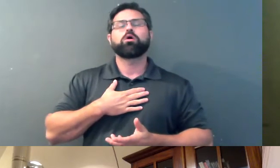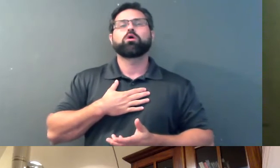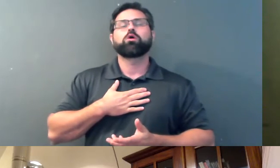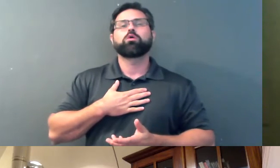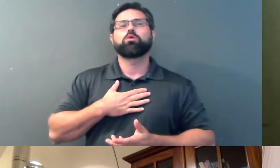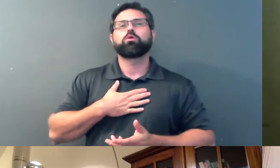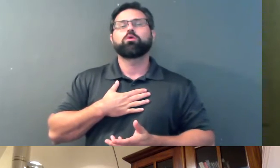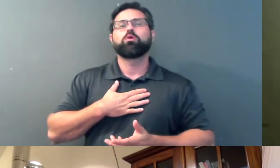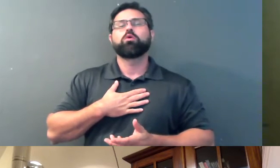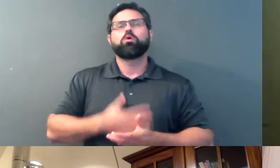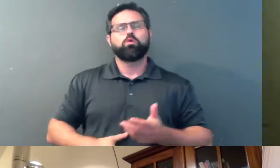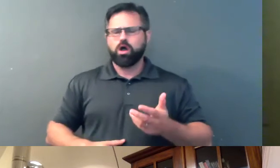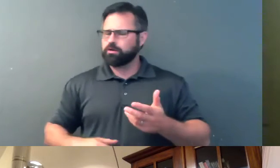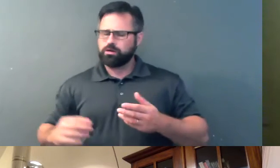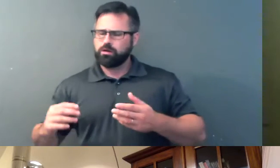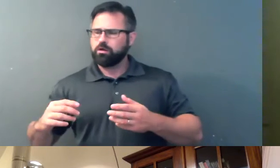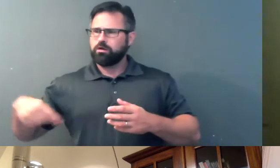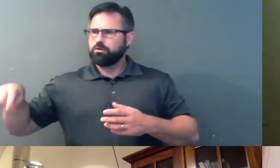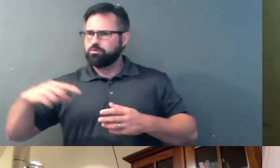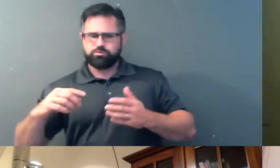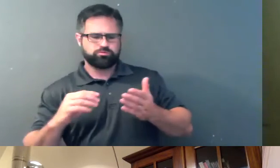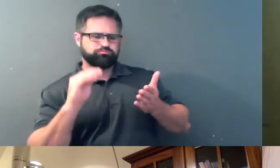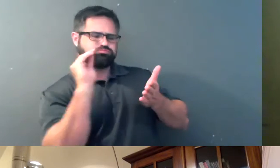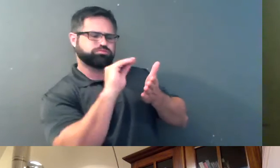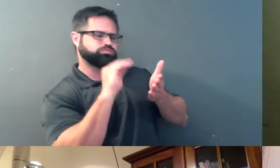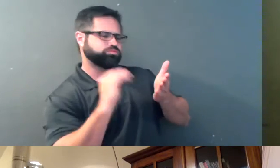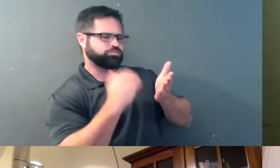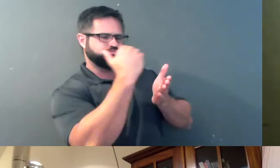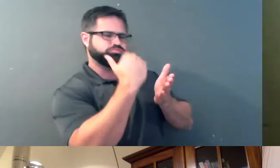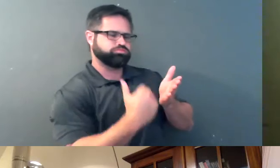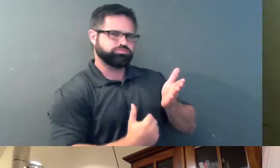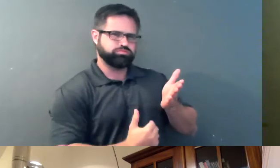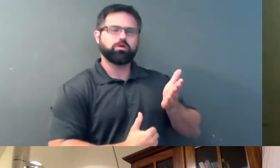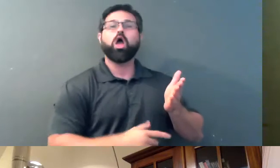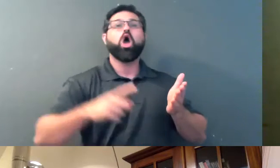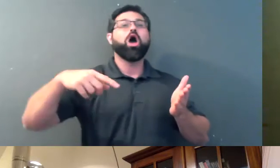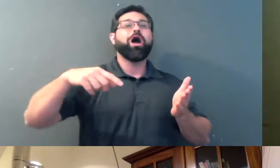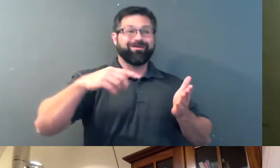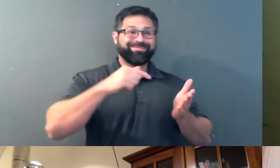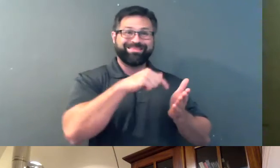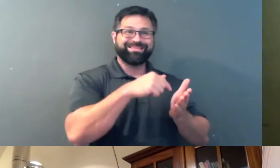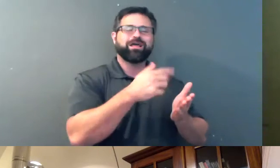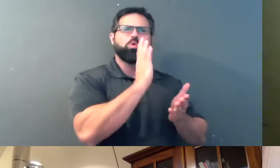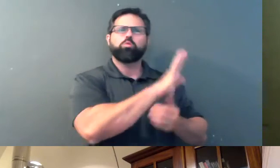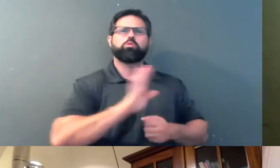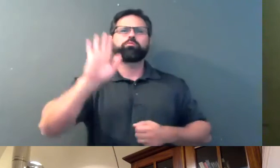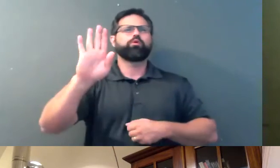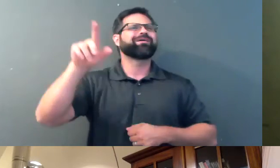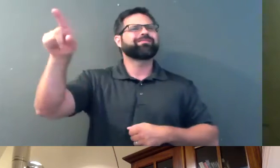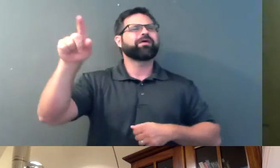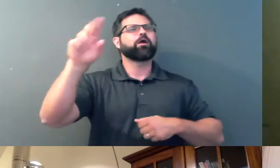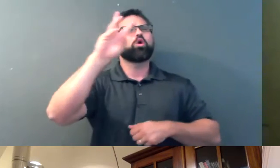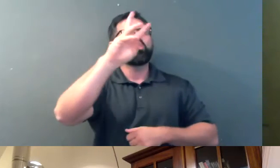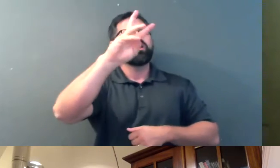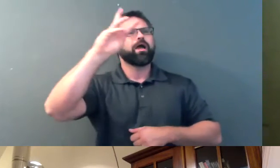drafting an outline to post on its website, inviting all relevant